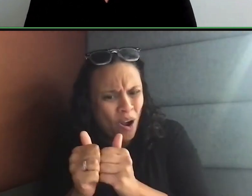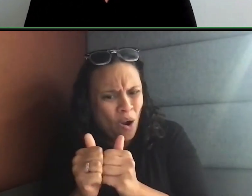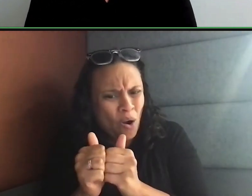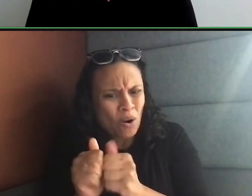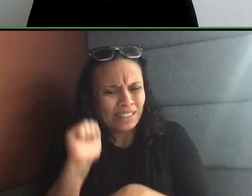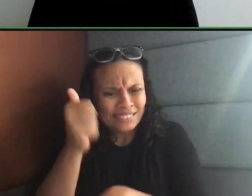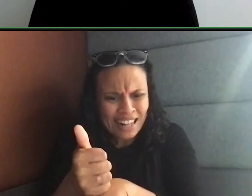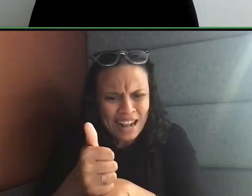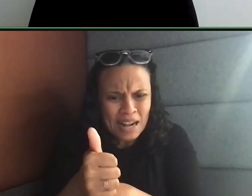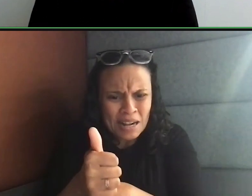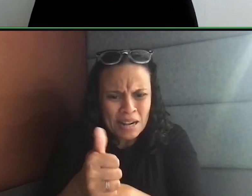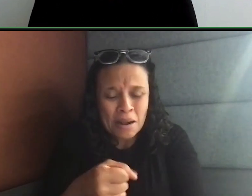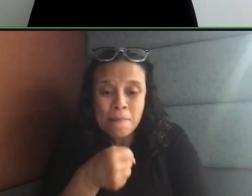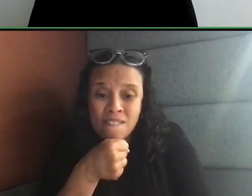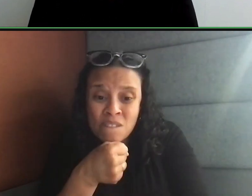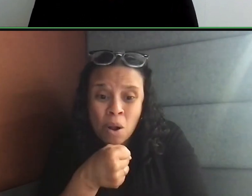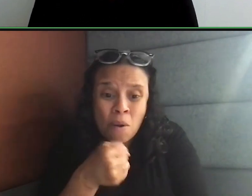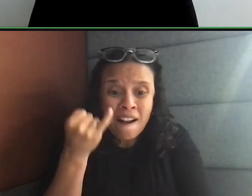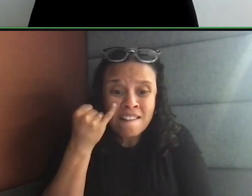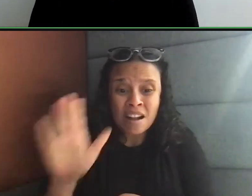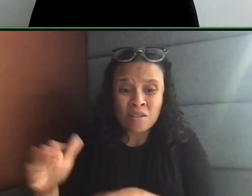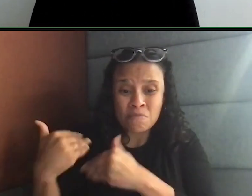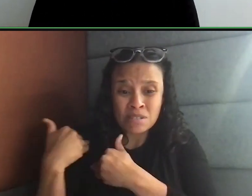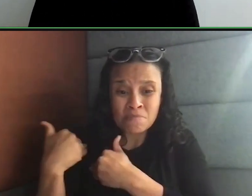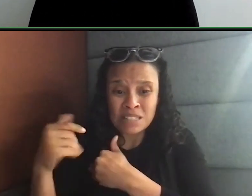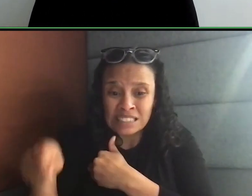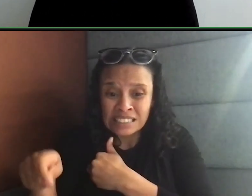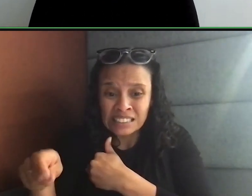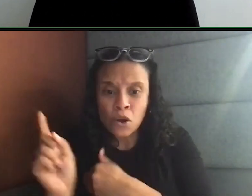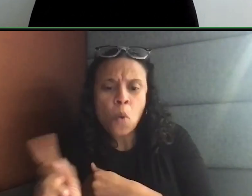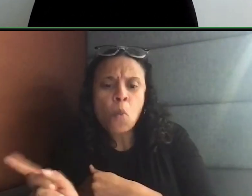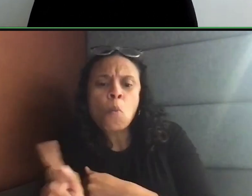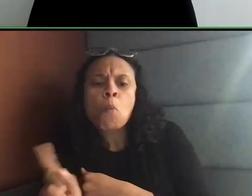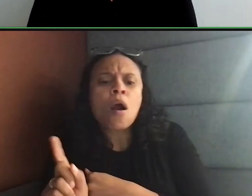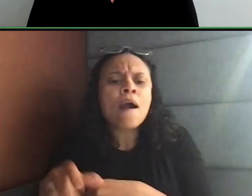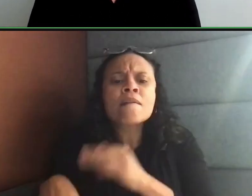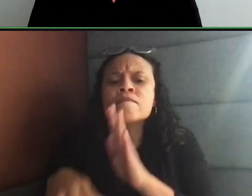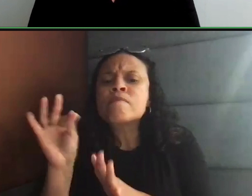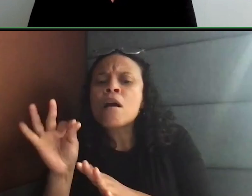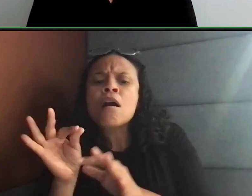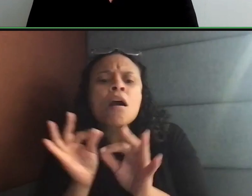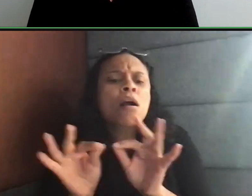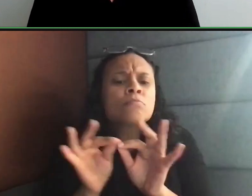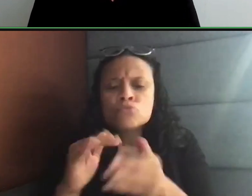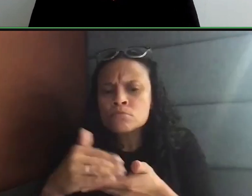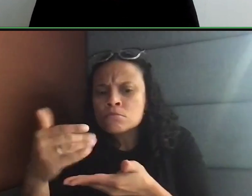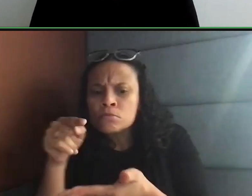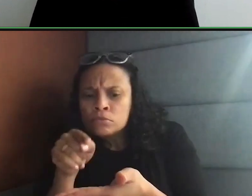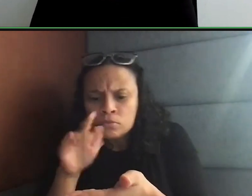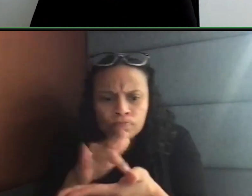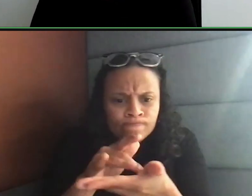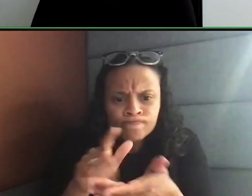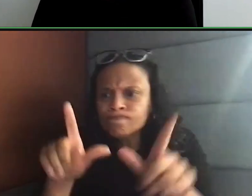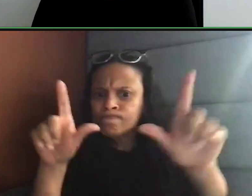to know where they're going to find the captioning. And they need to know and brainstorm